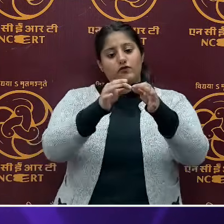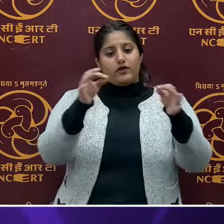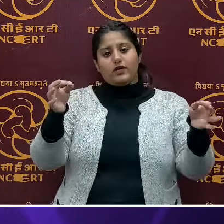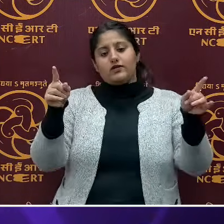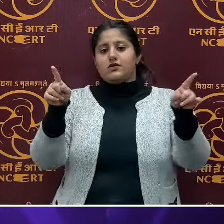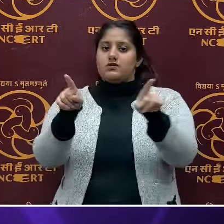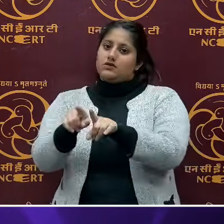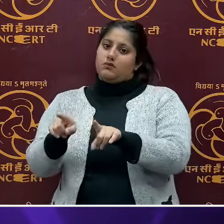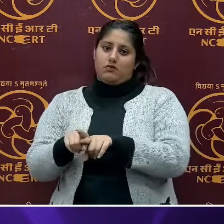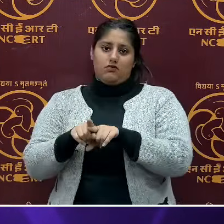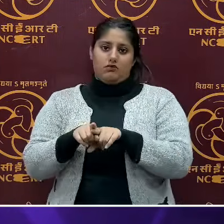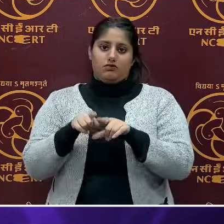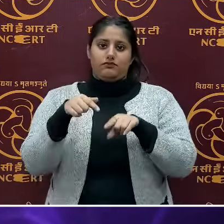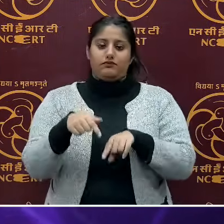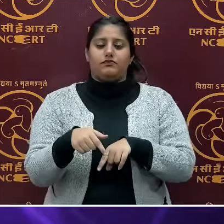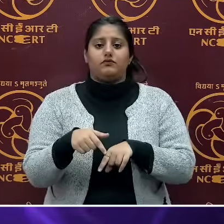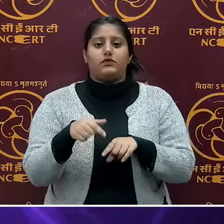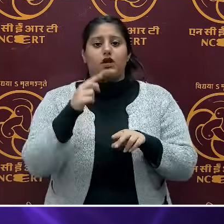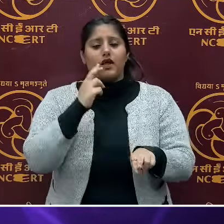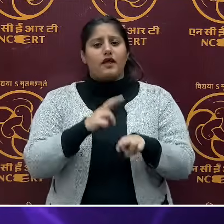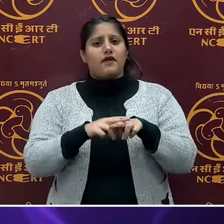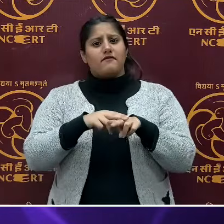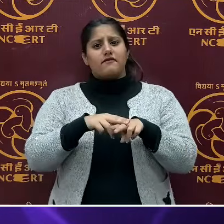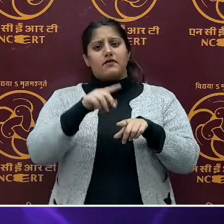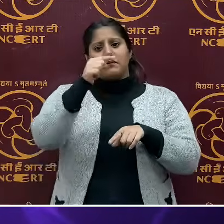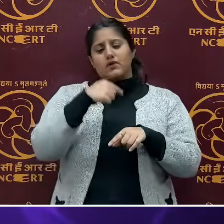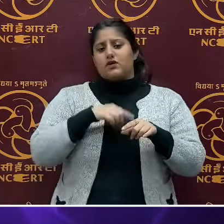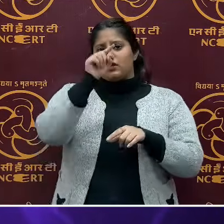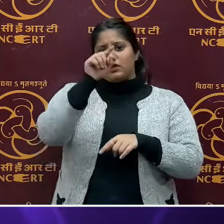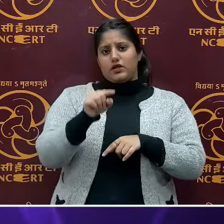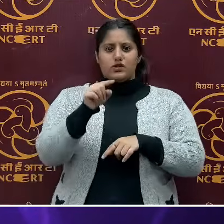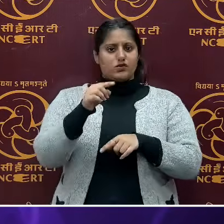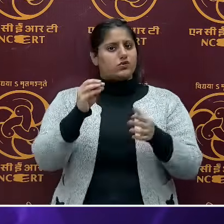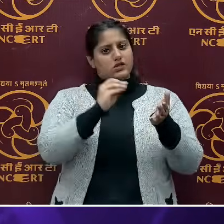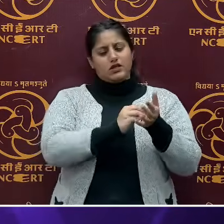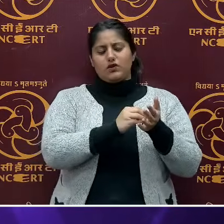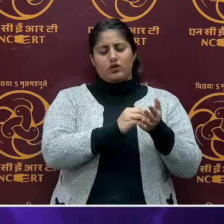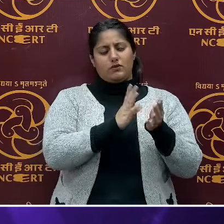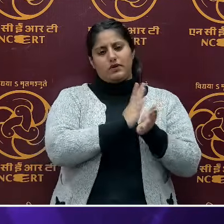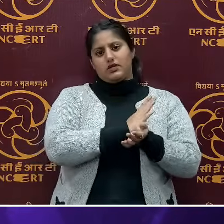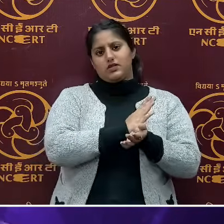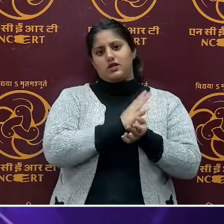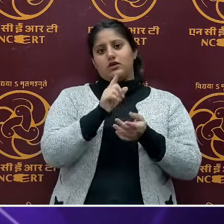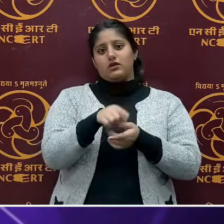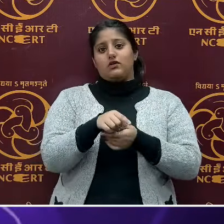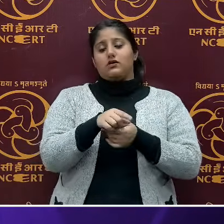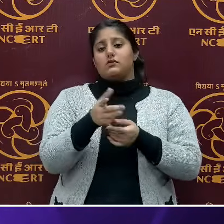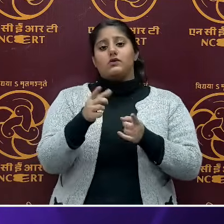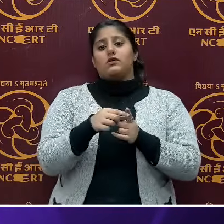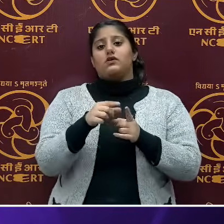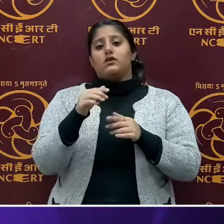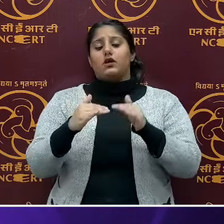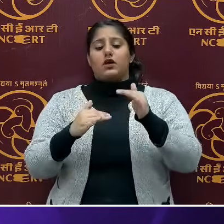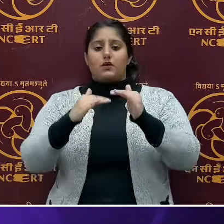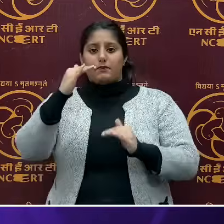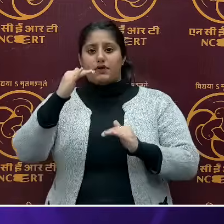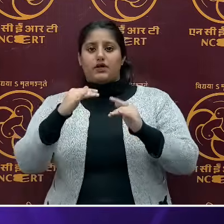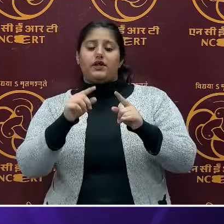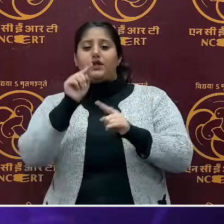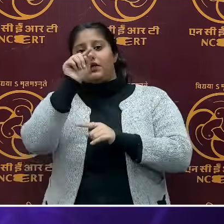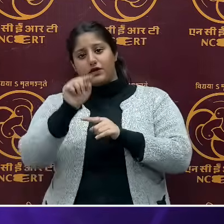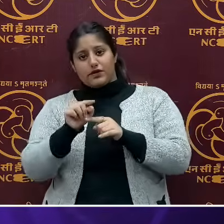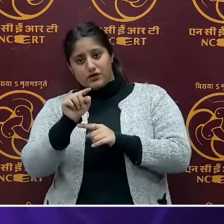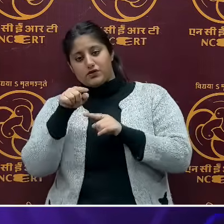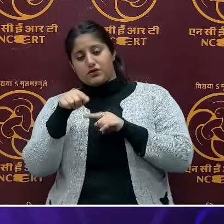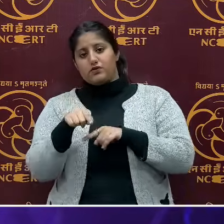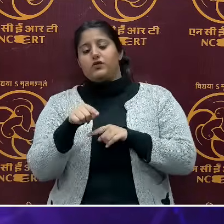are same. Now, what in case if their ratios are given? Oh. So, in that case, we have to compare the ratios, whether